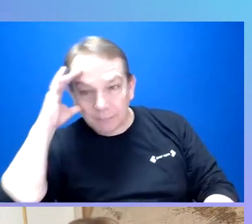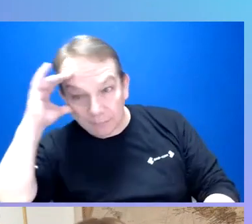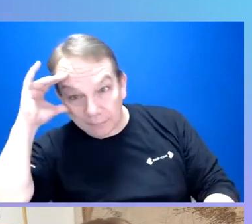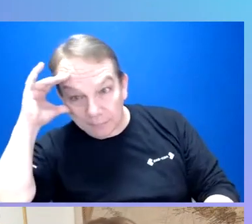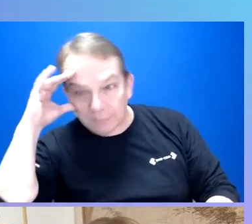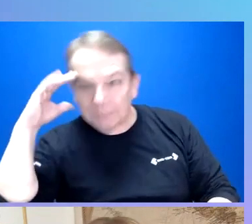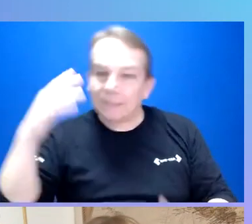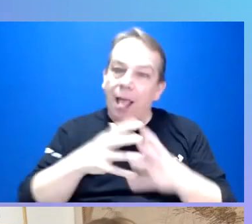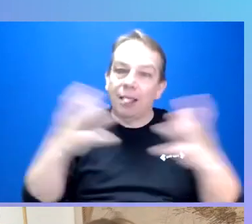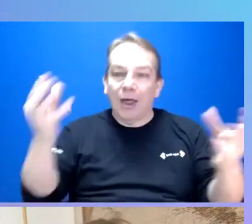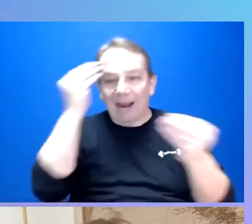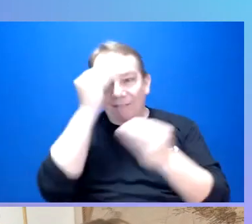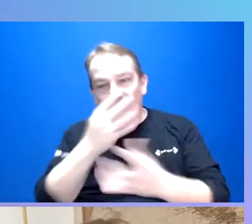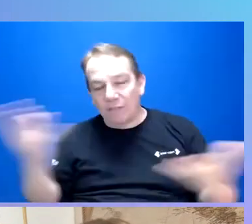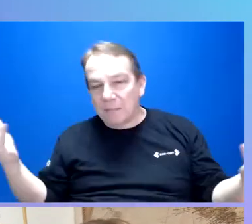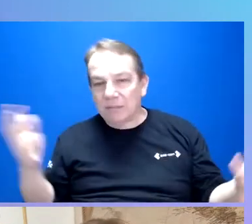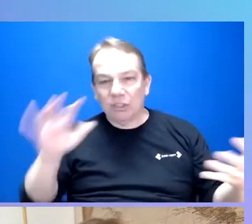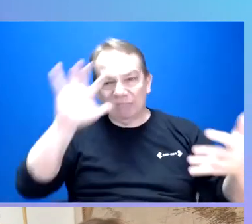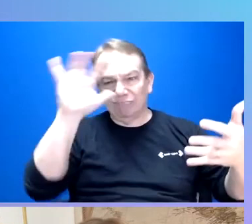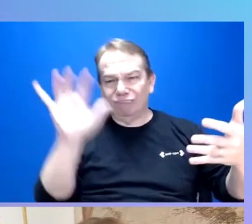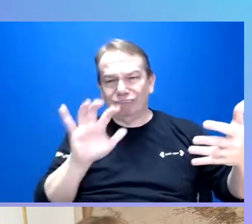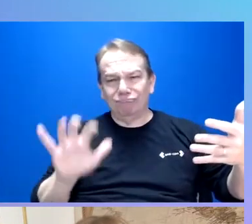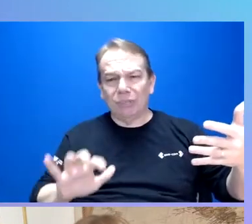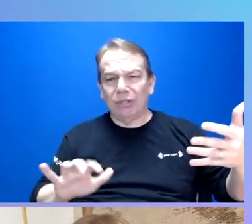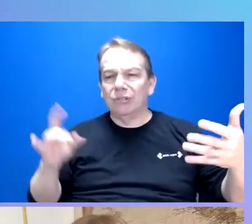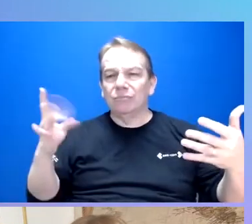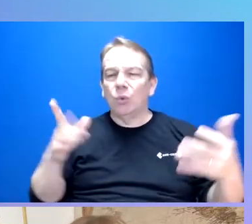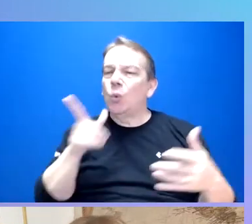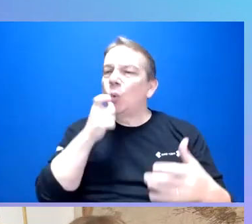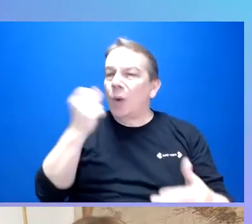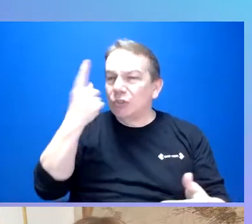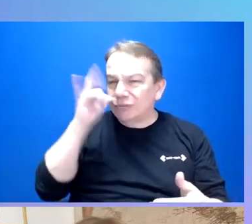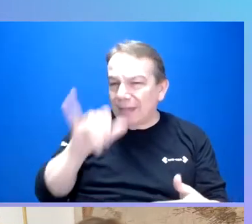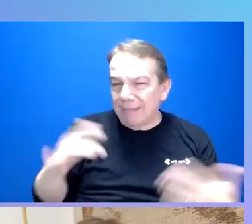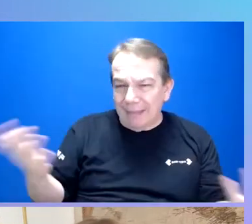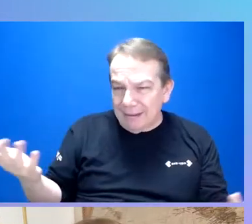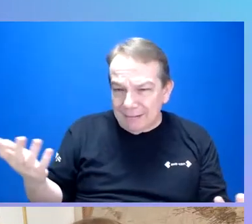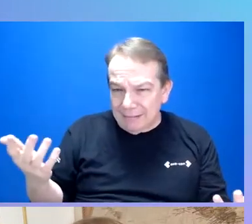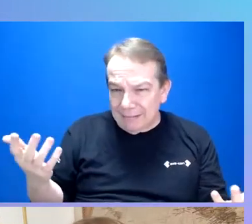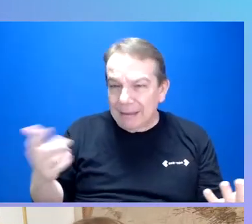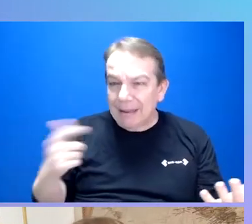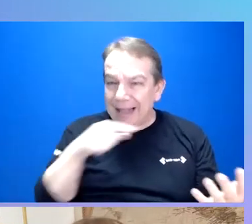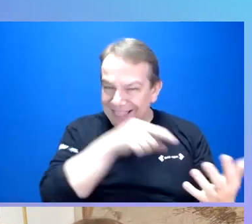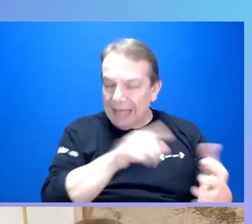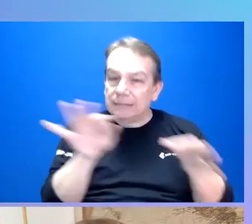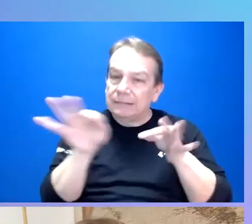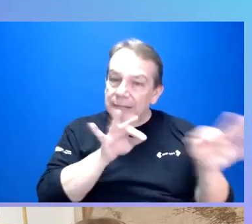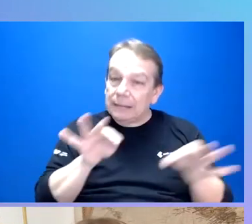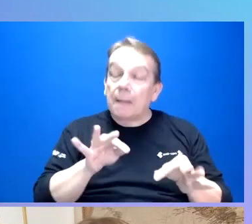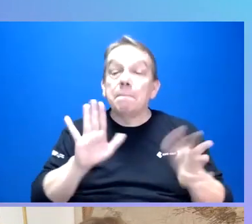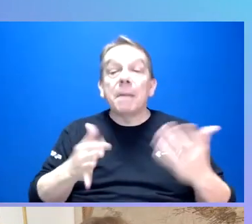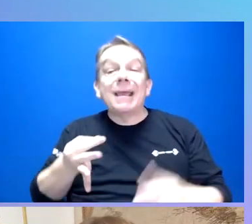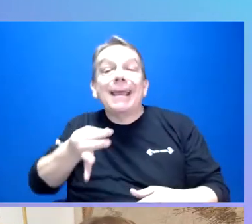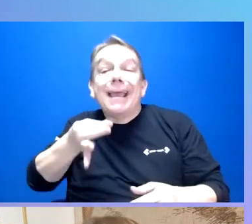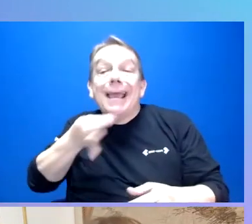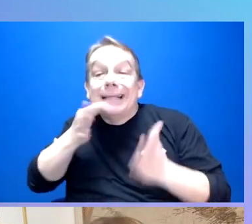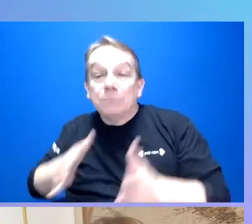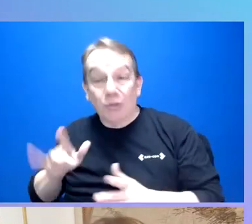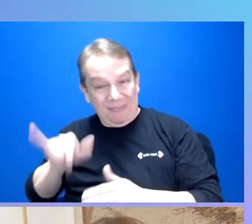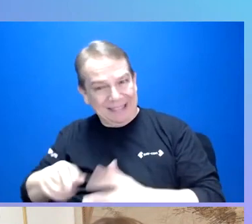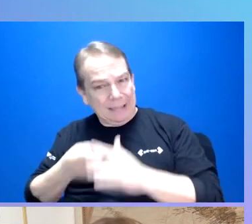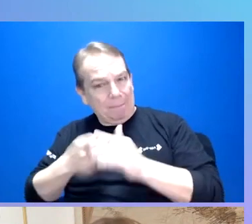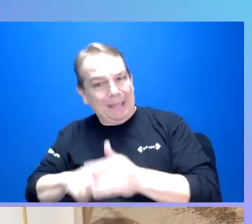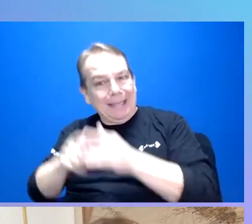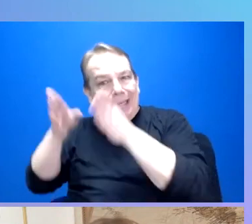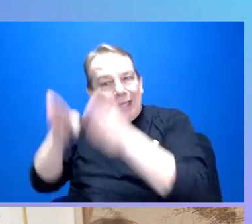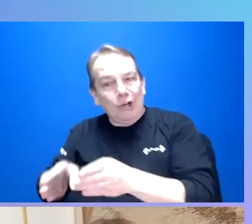there's a lot there, right? There's a lot going on. And like, who can understand that? Experts might be able to, folks that really understand